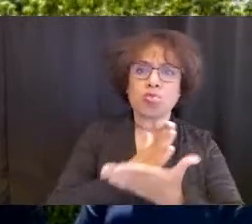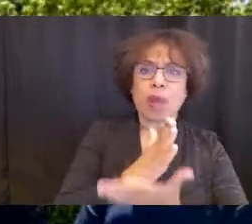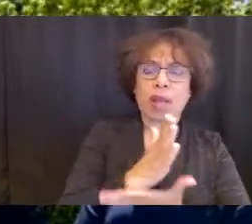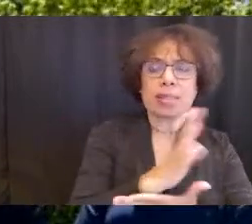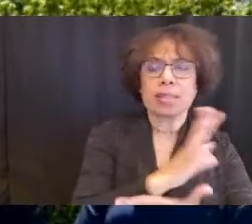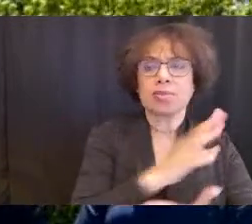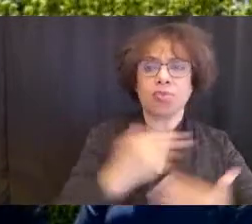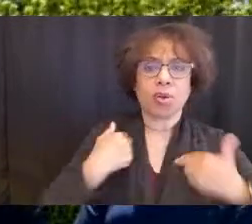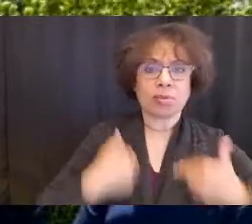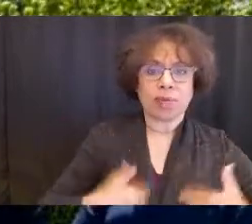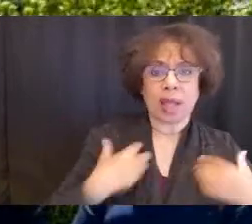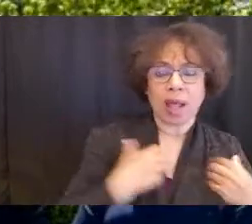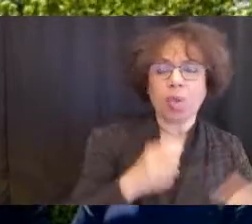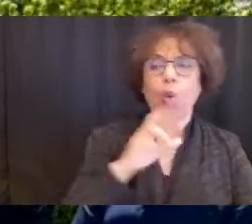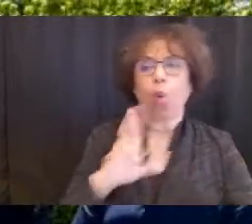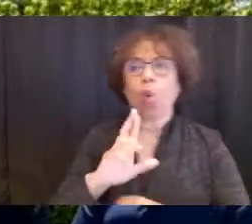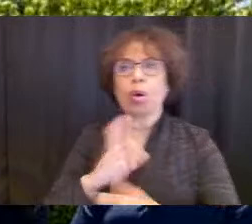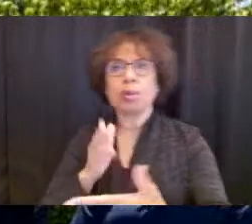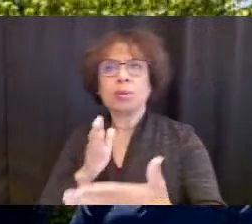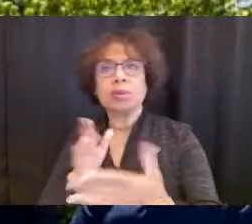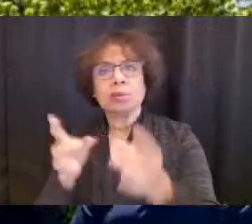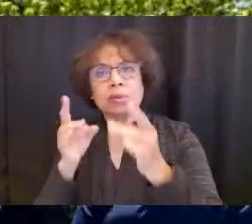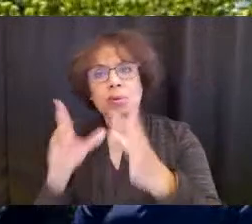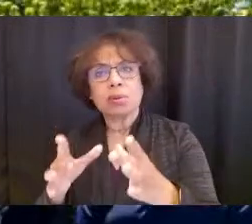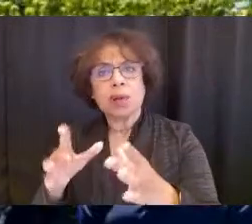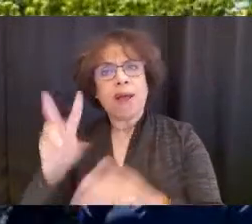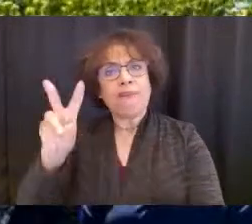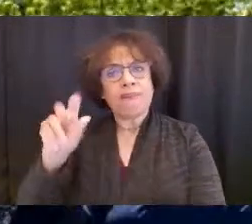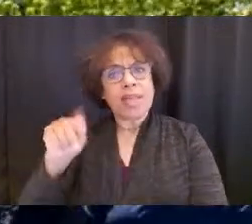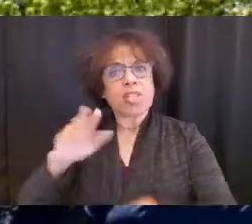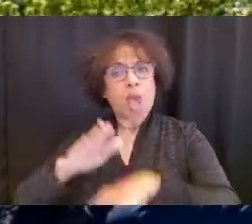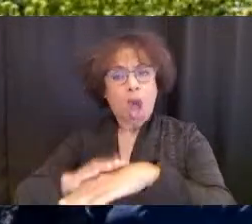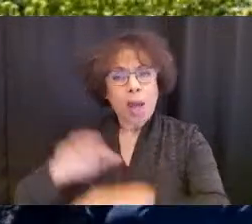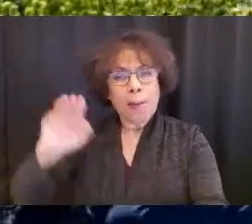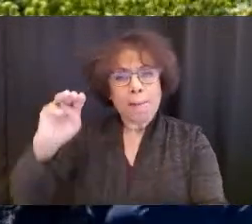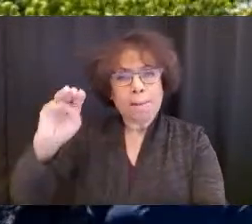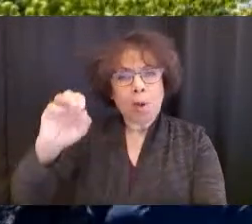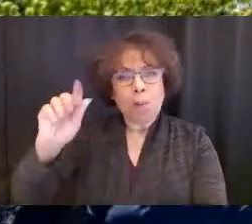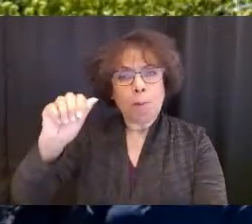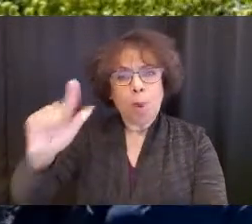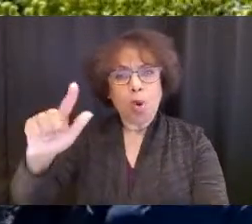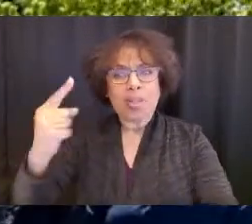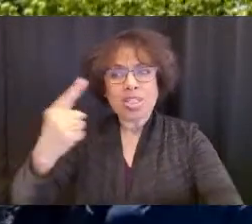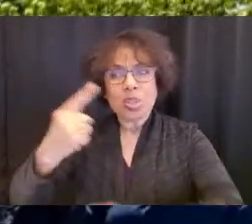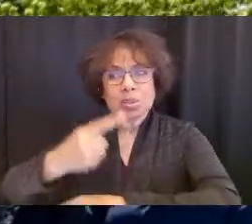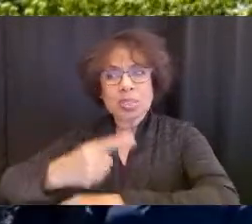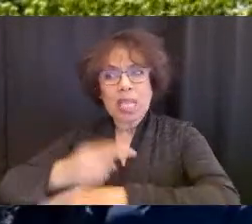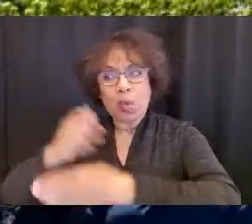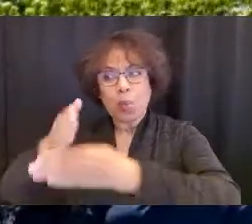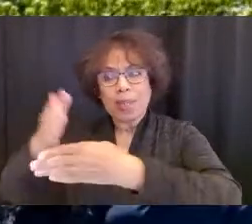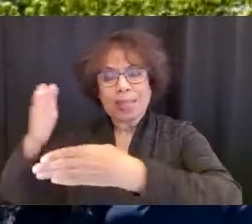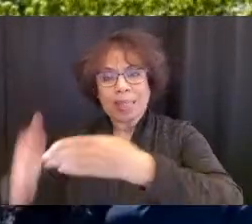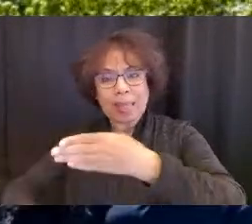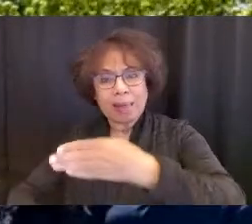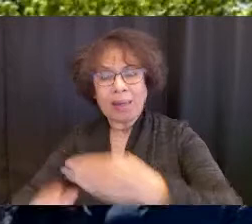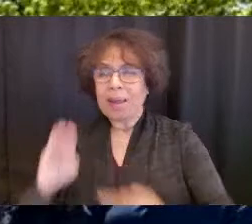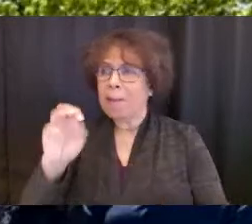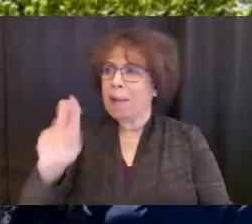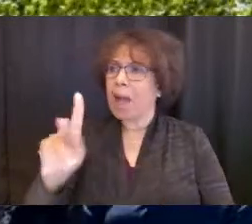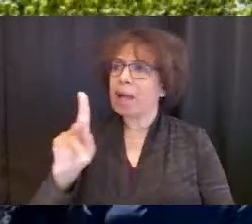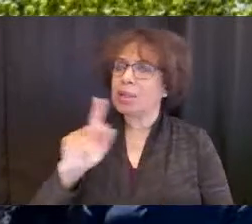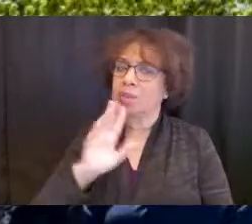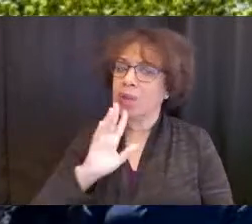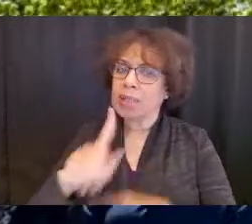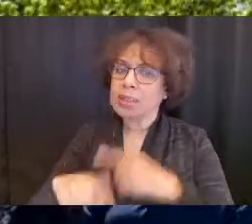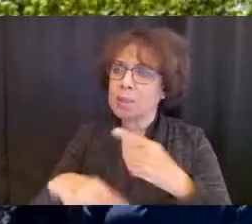our veterans on Memorial Day weekend, that anxiety that Mark talked about for our veterans. I don't